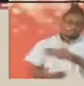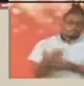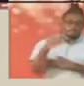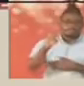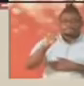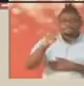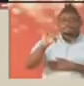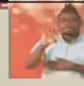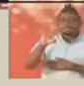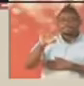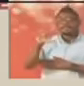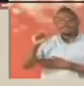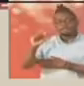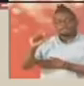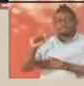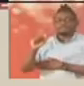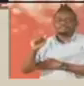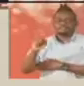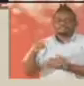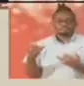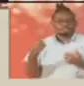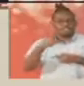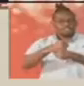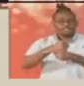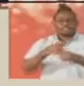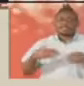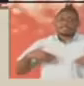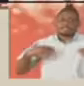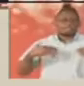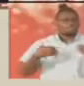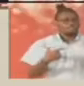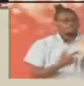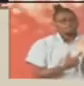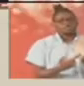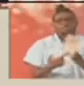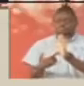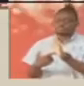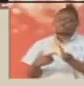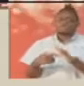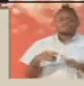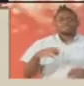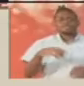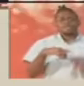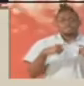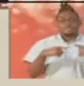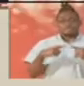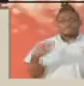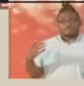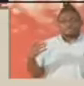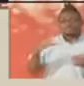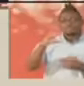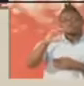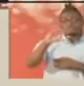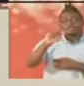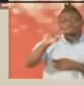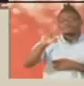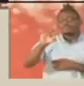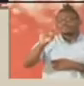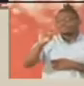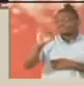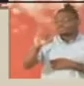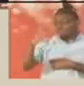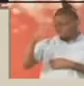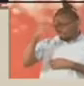I have the great pleasure of presenting an update on County Caroni in particular, because of course we had the honor of having one of the highest number